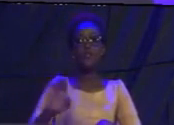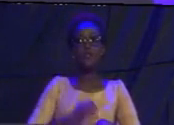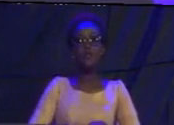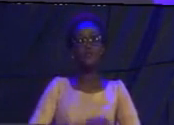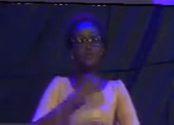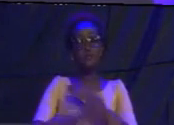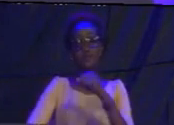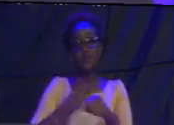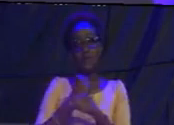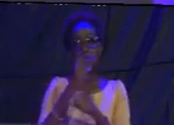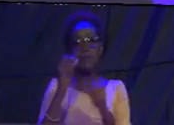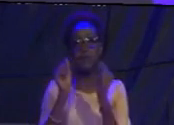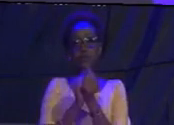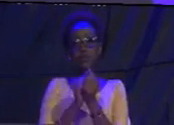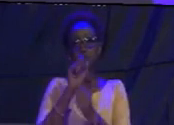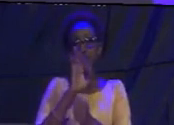Jubilee.